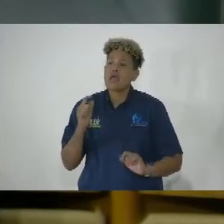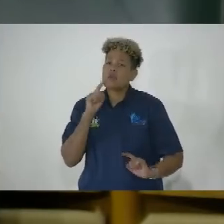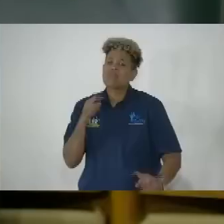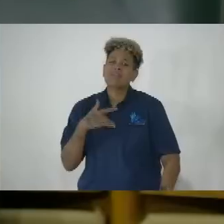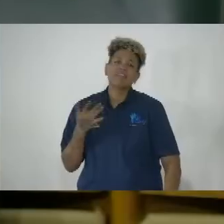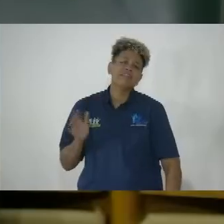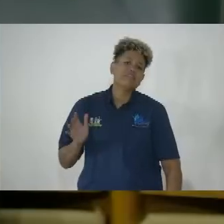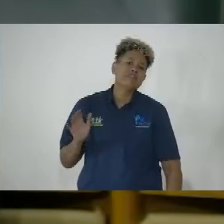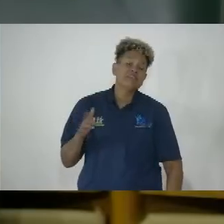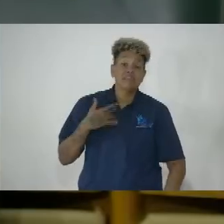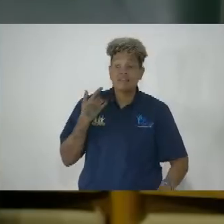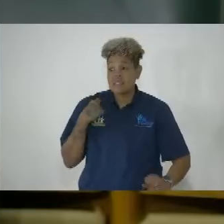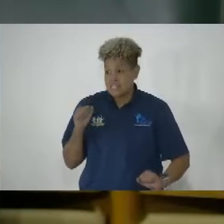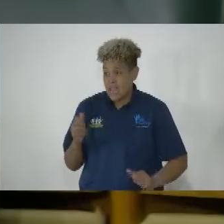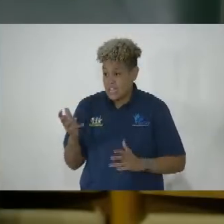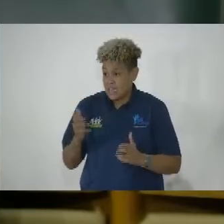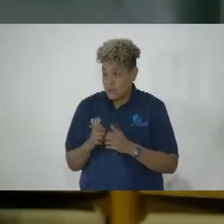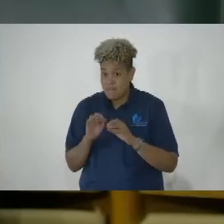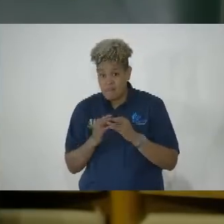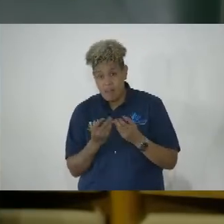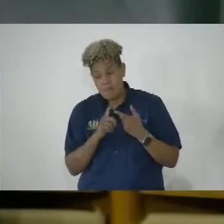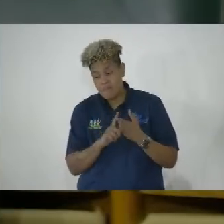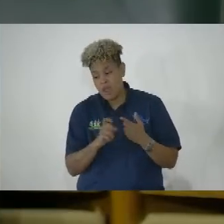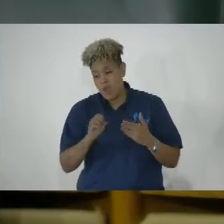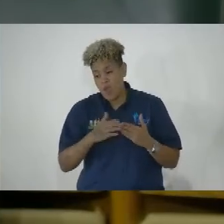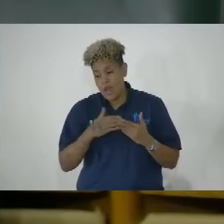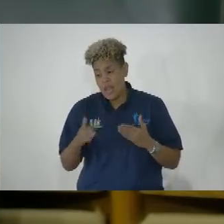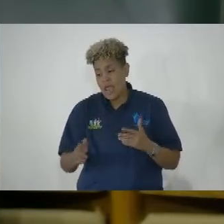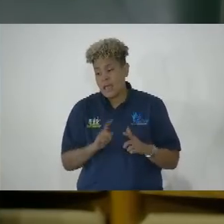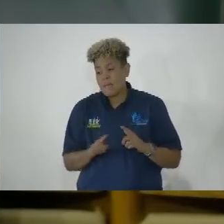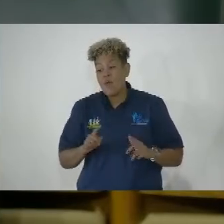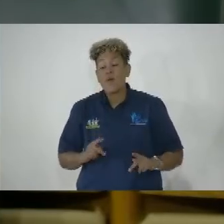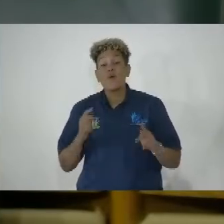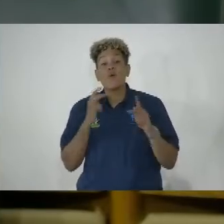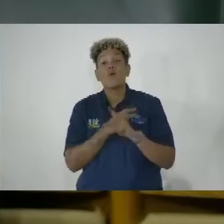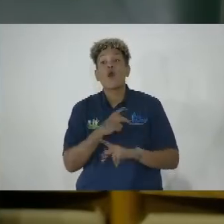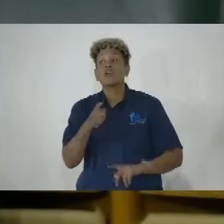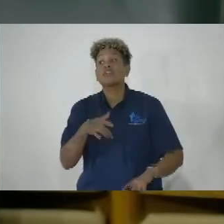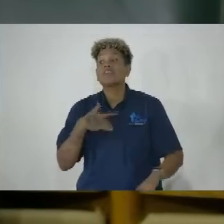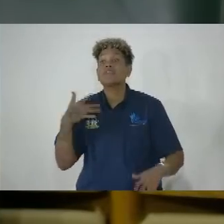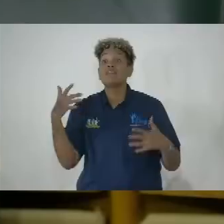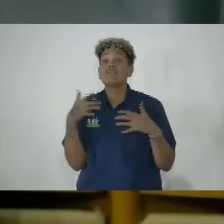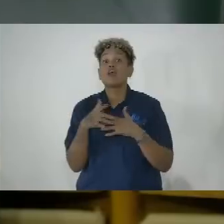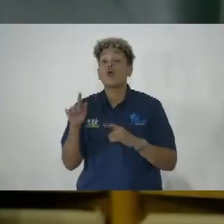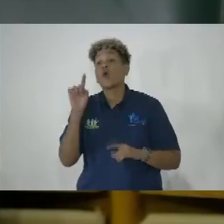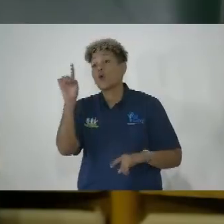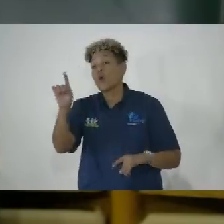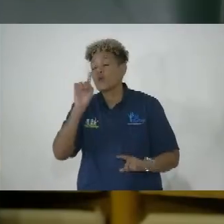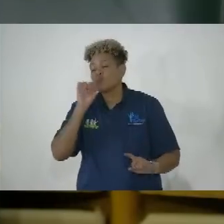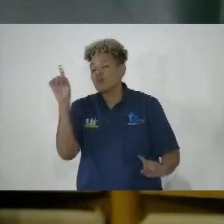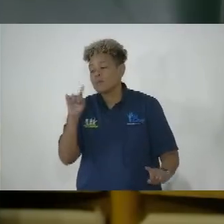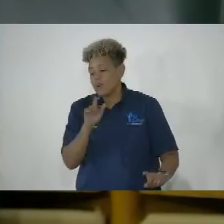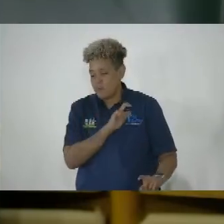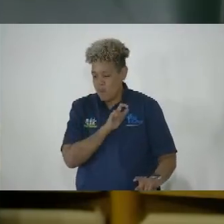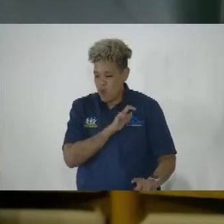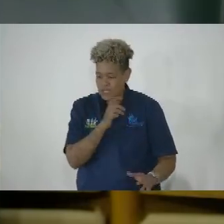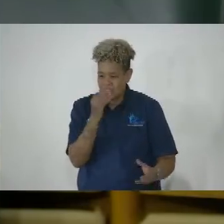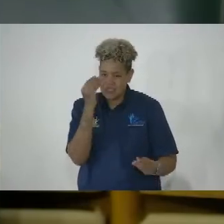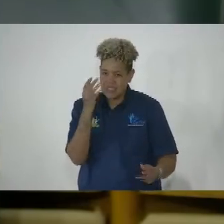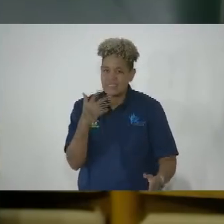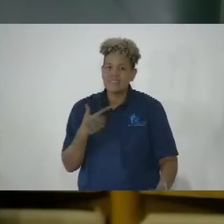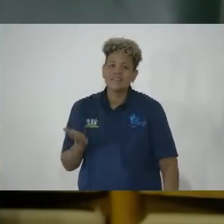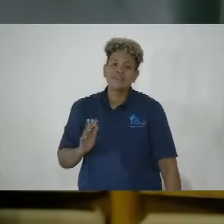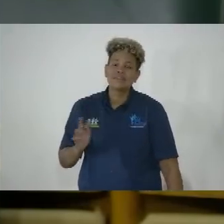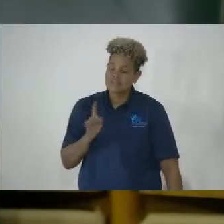even speak to family or friends or neighbors, but worse, they have feared reporting to